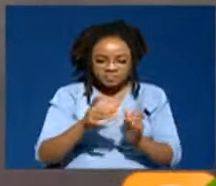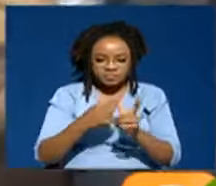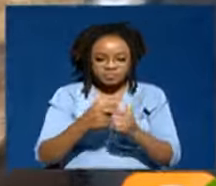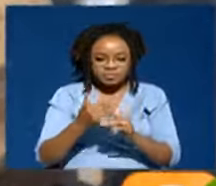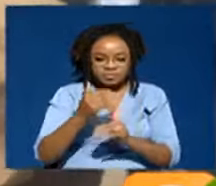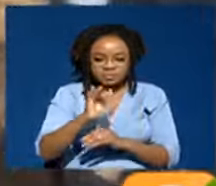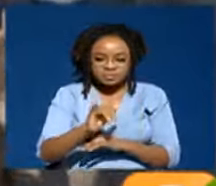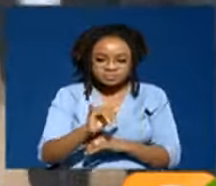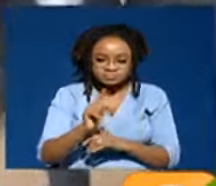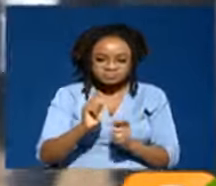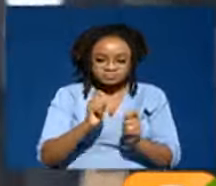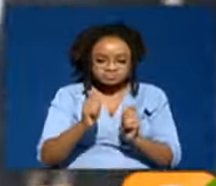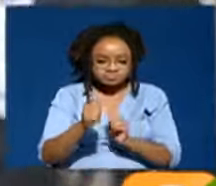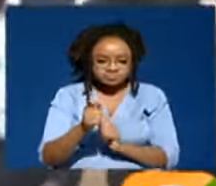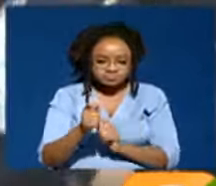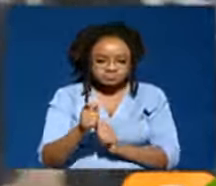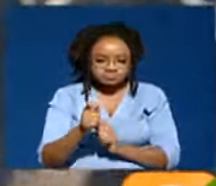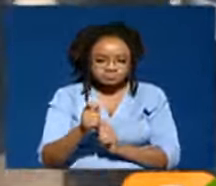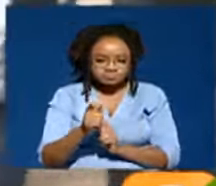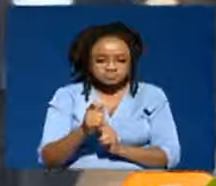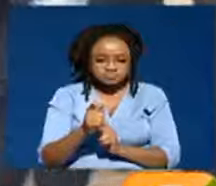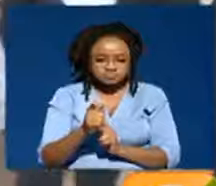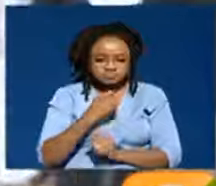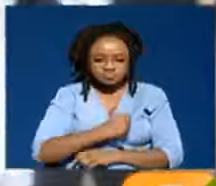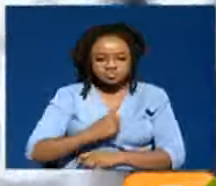political turmoil in one of Africa's most stable